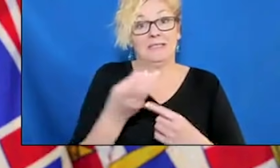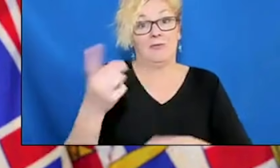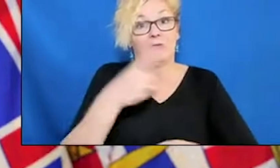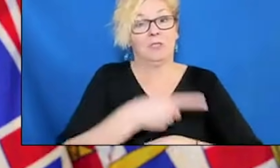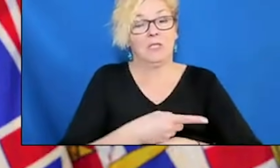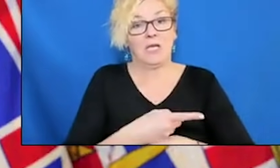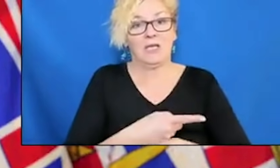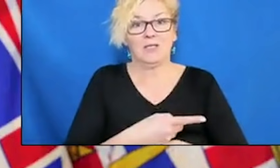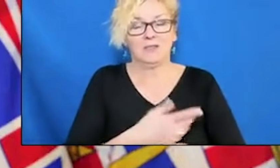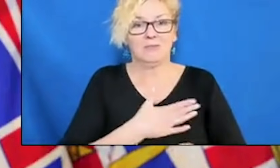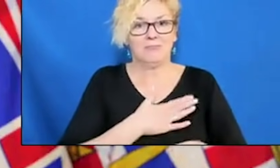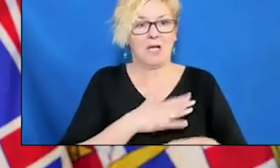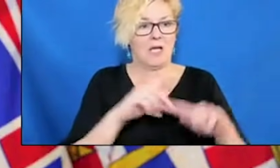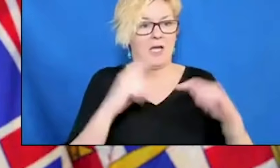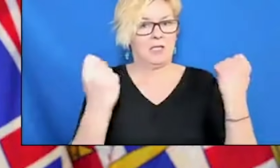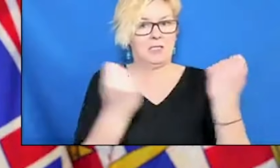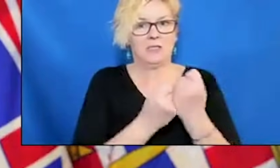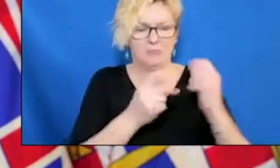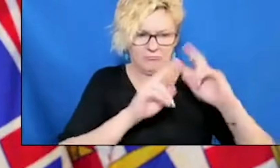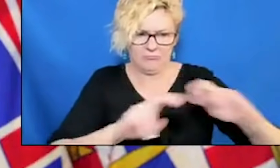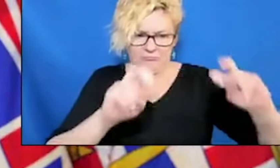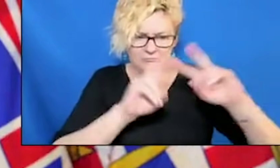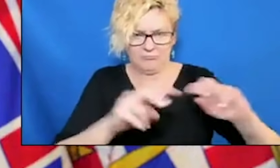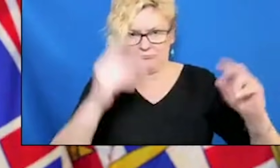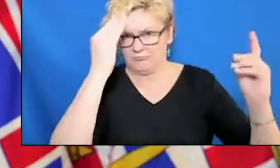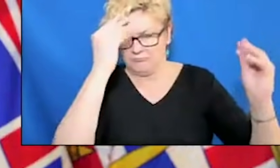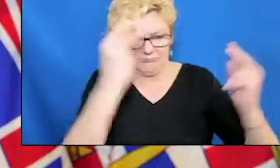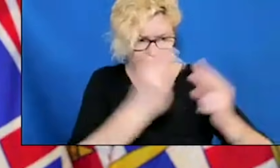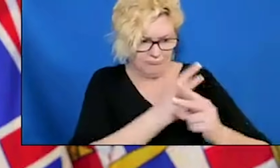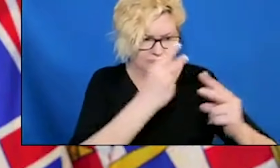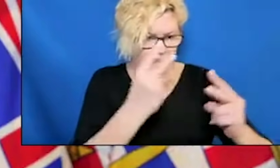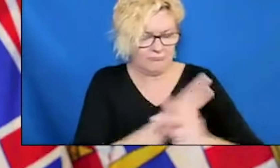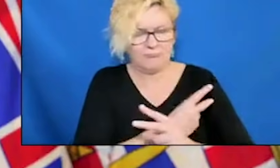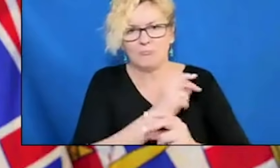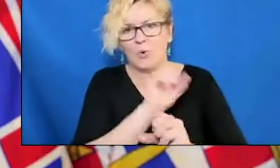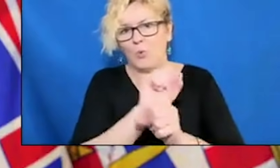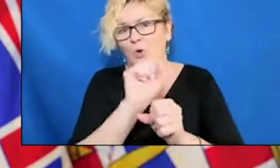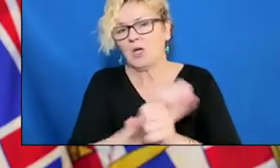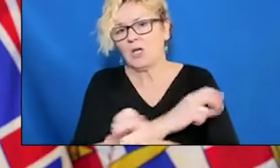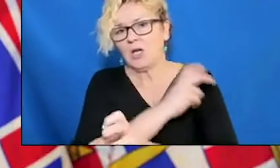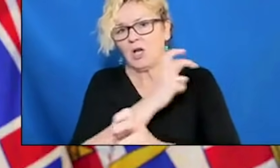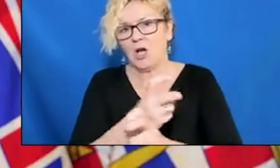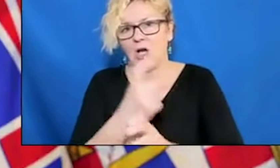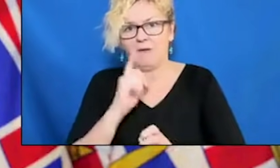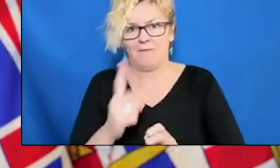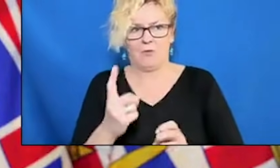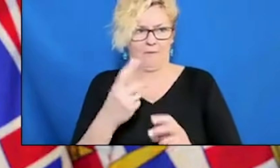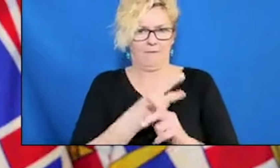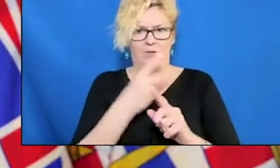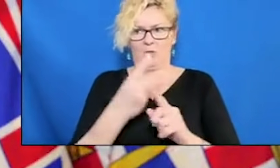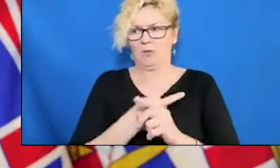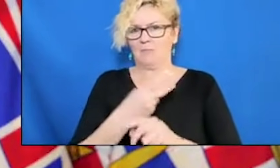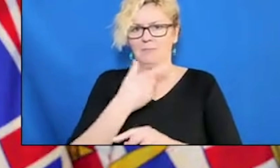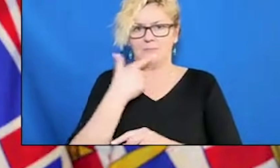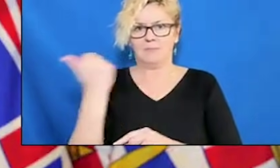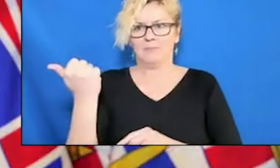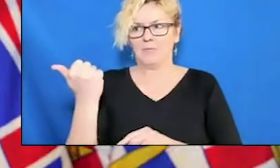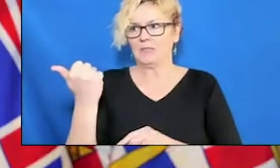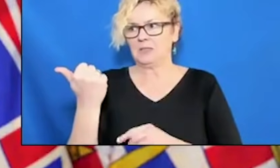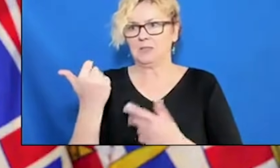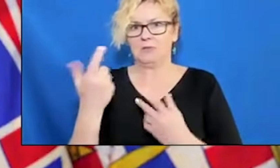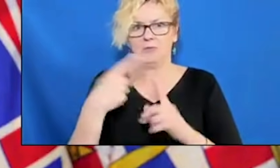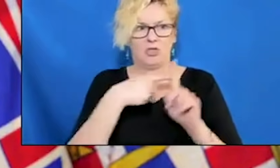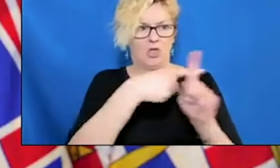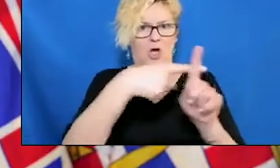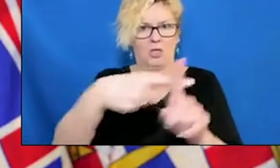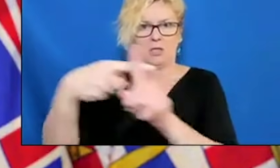of looking at this. So yes, we will be strategically targeting communities where transmission is highest, and the